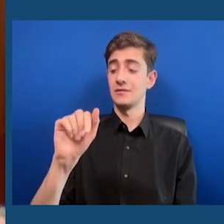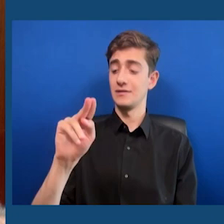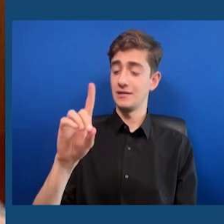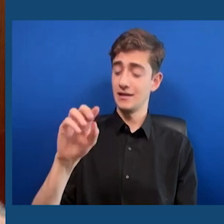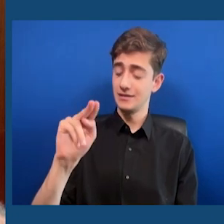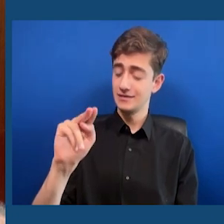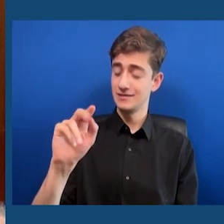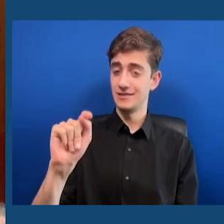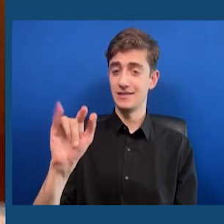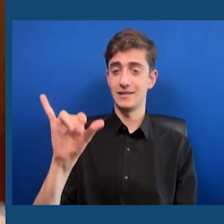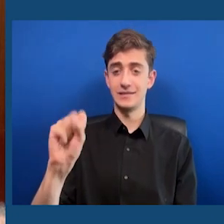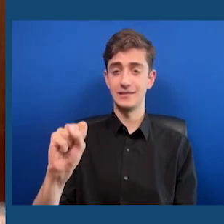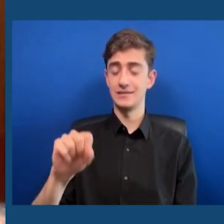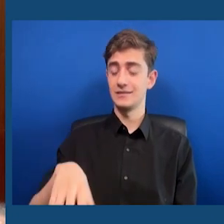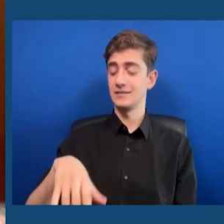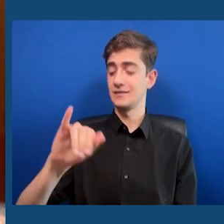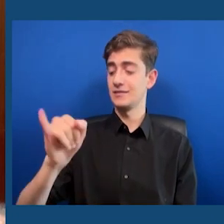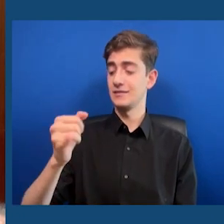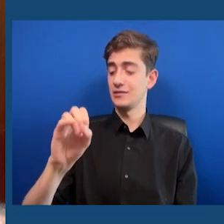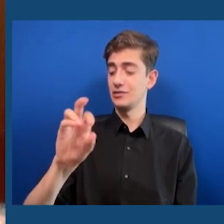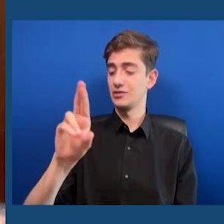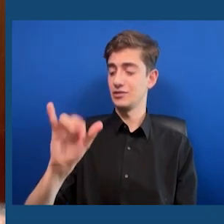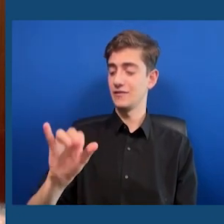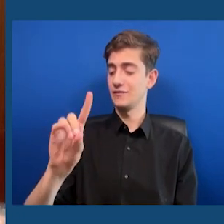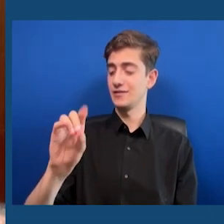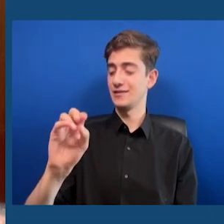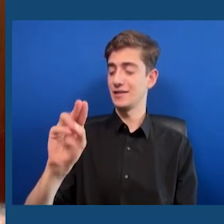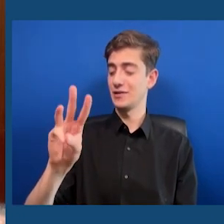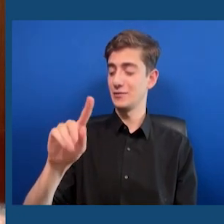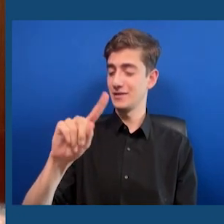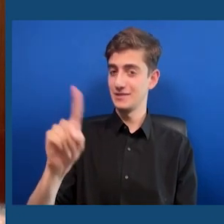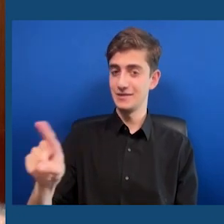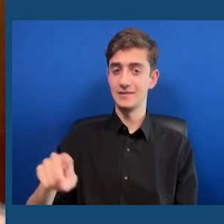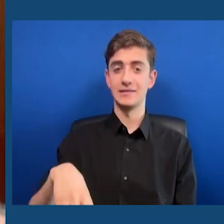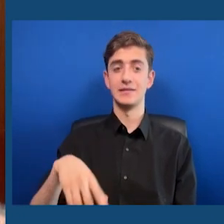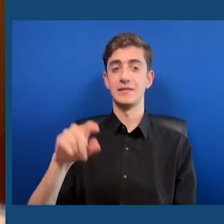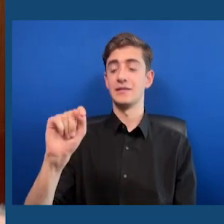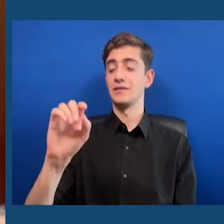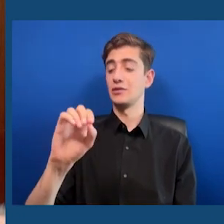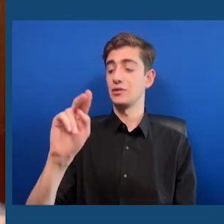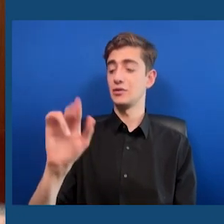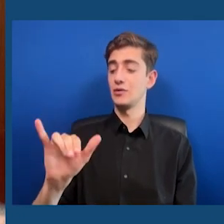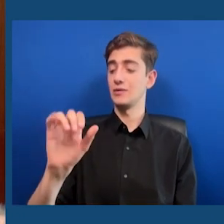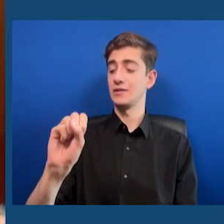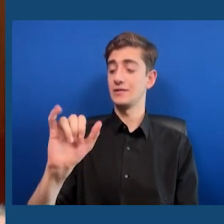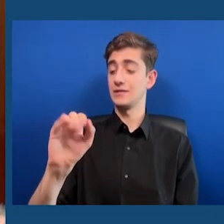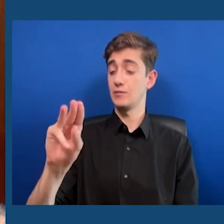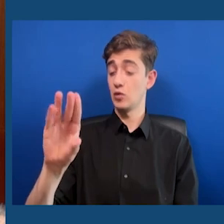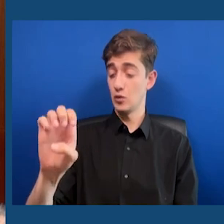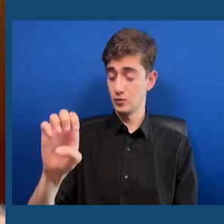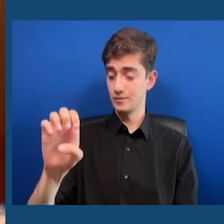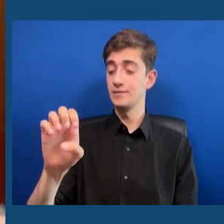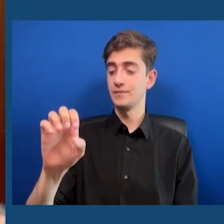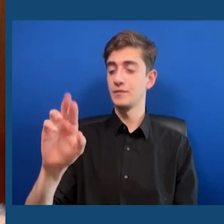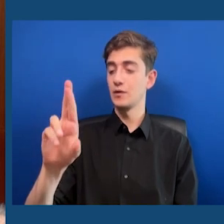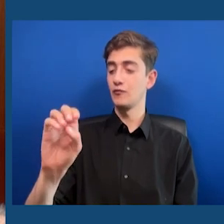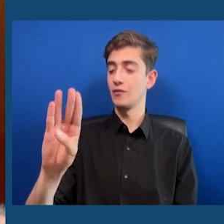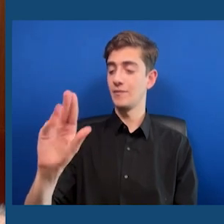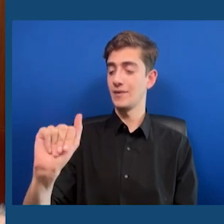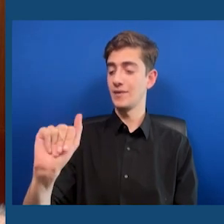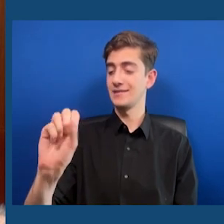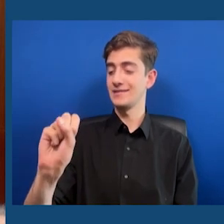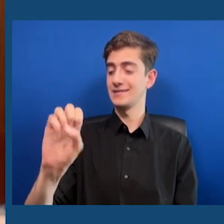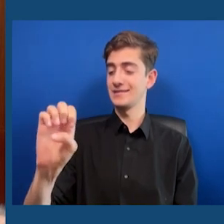Dinowitz, Udelka Tapia, Tony Simone, Rebecca Seawright, and George Alvarez.